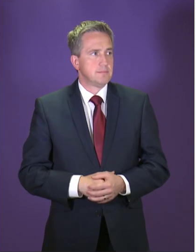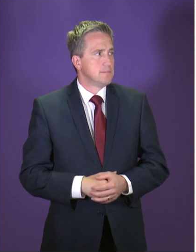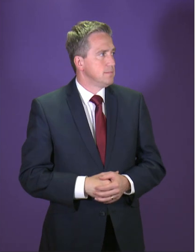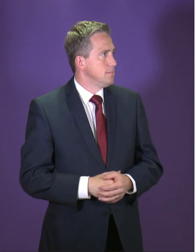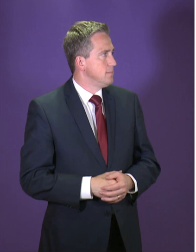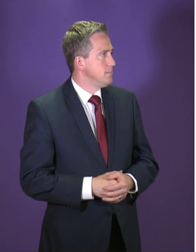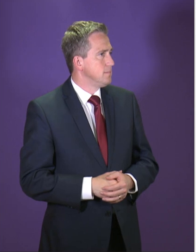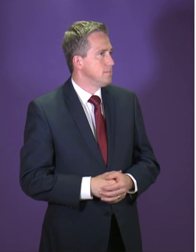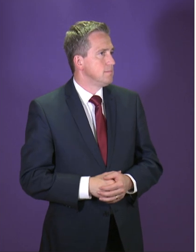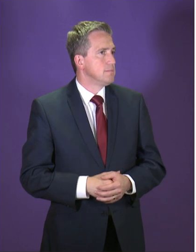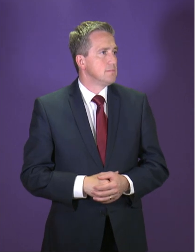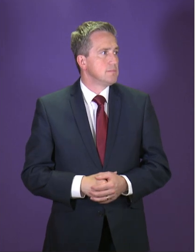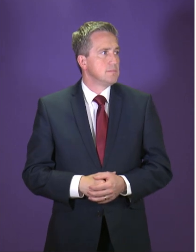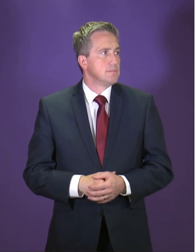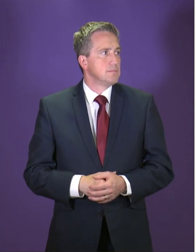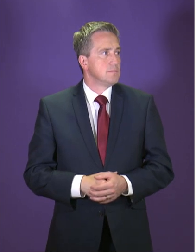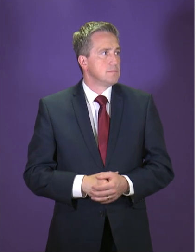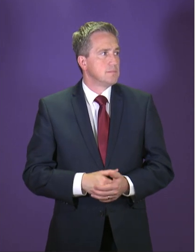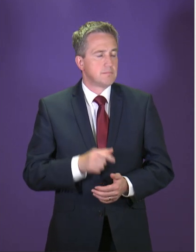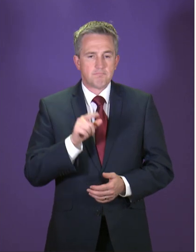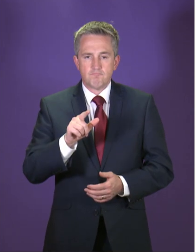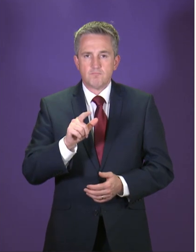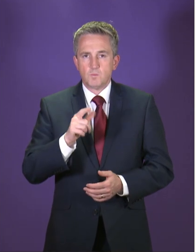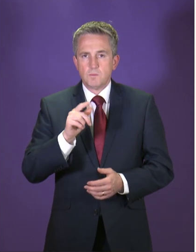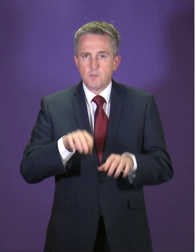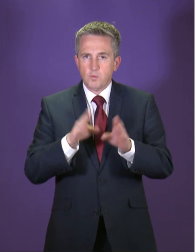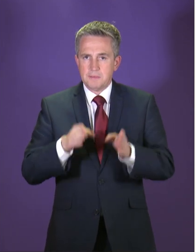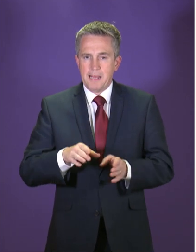Mr. I think you can speak from your microphone at the desk. Thank you.